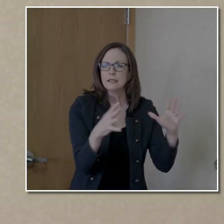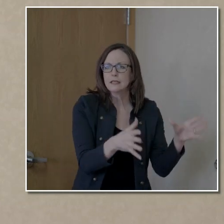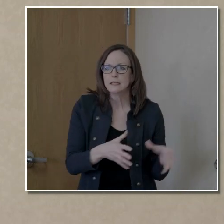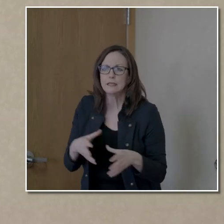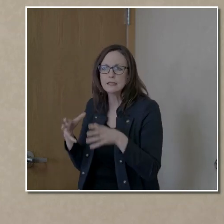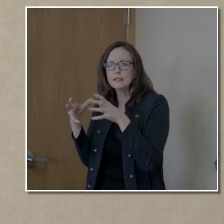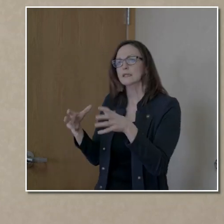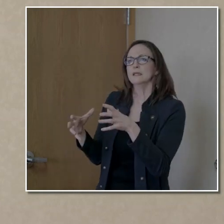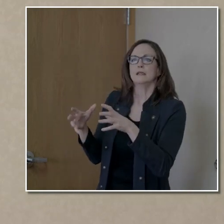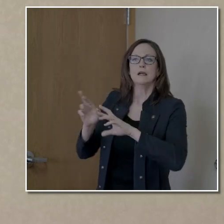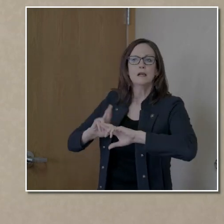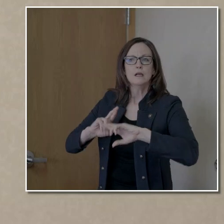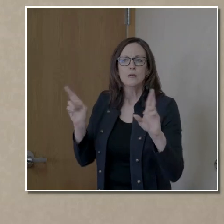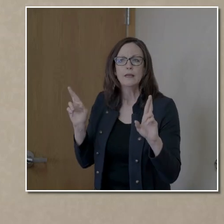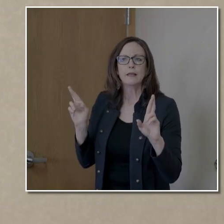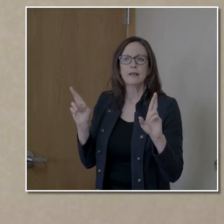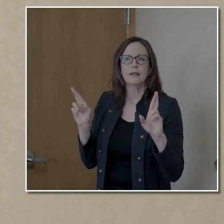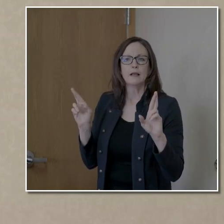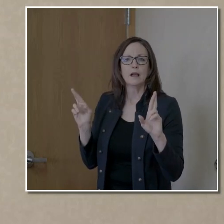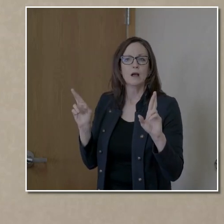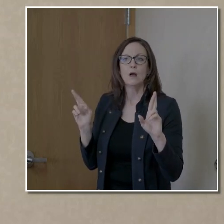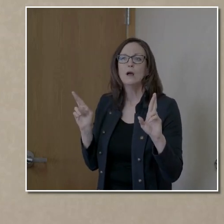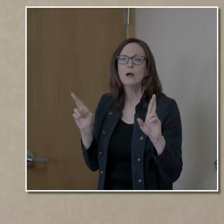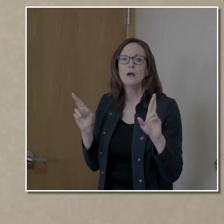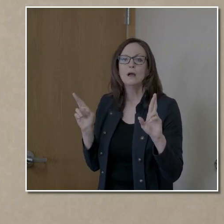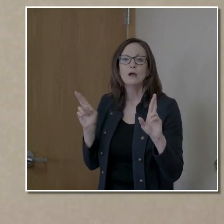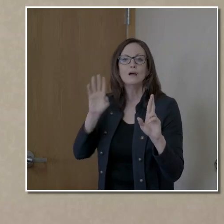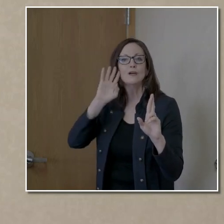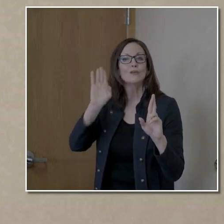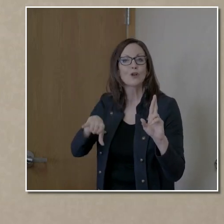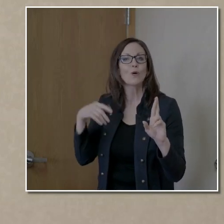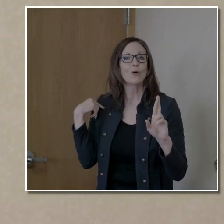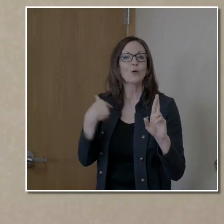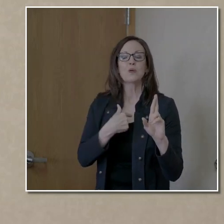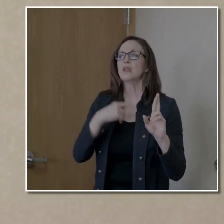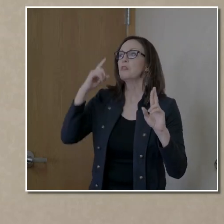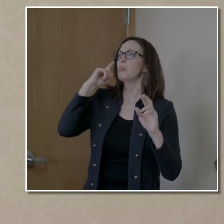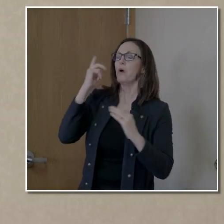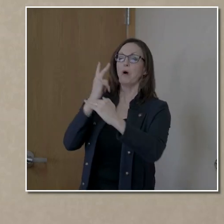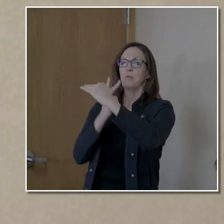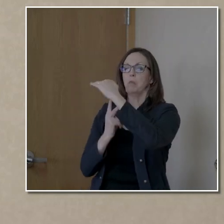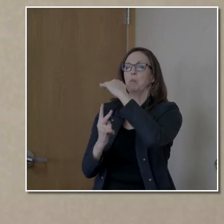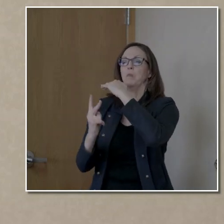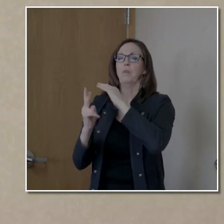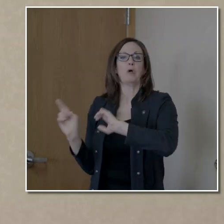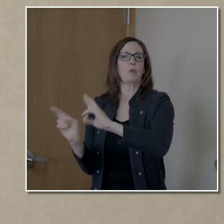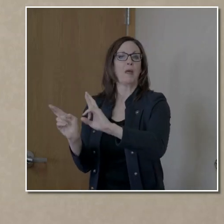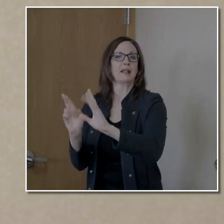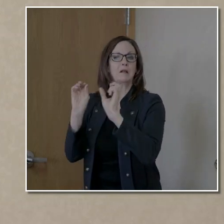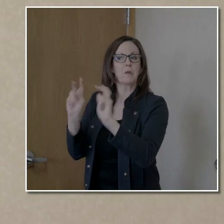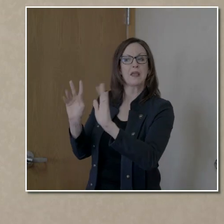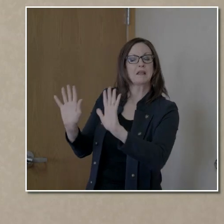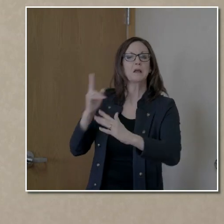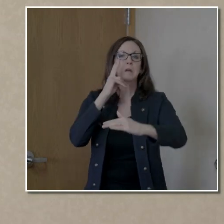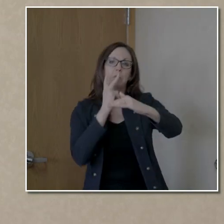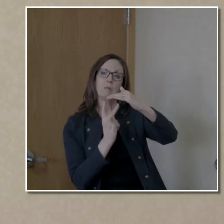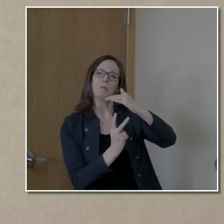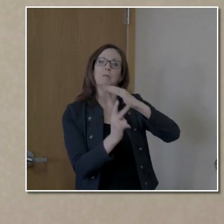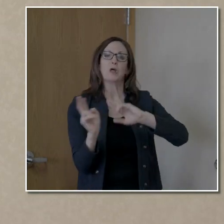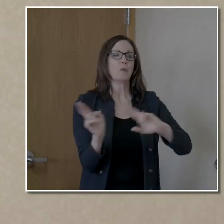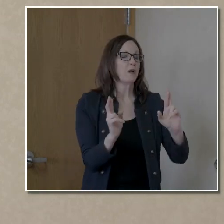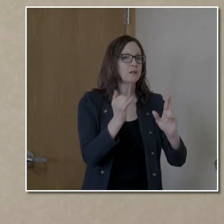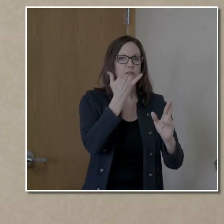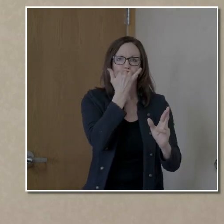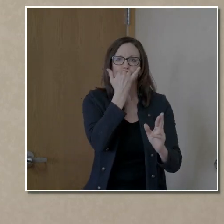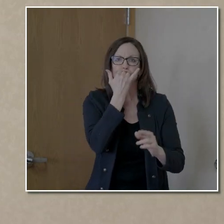are. I am grateful for that training and grateful knowing that our committed public health professionals throughout the state